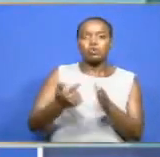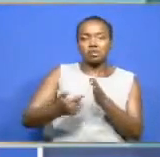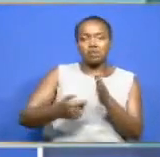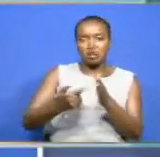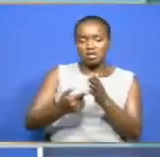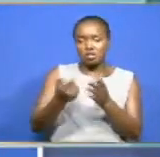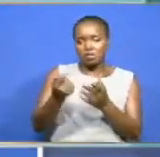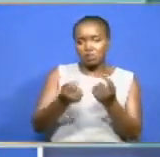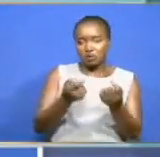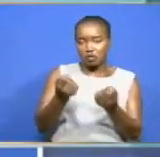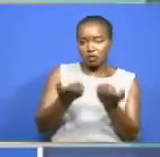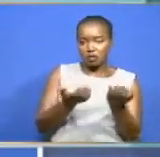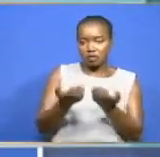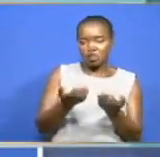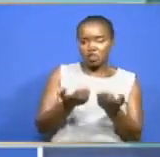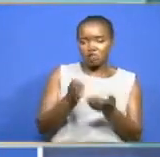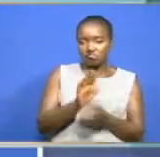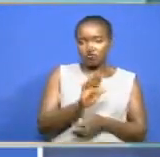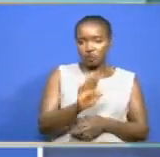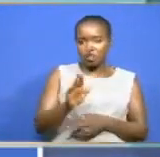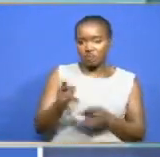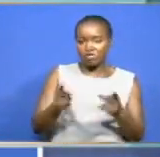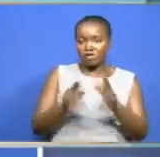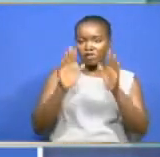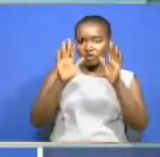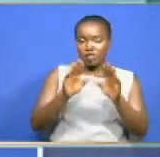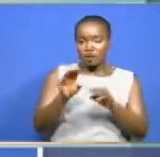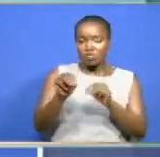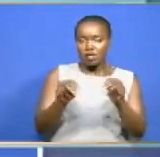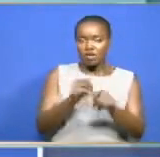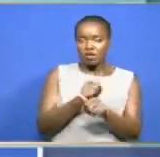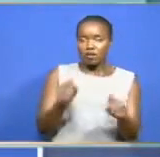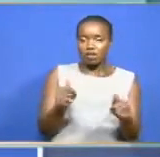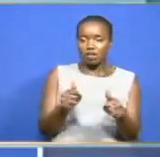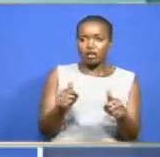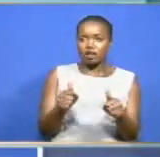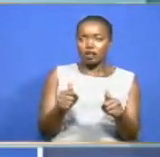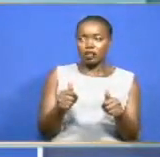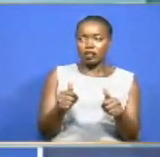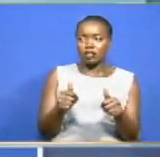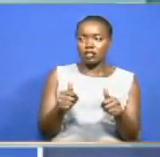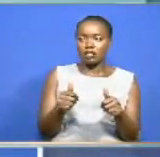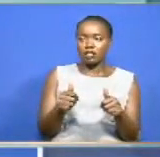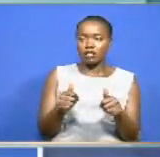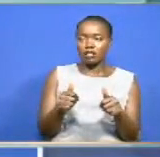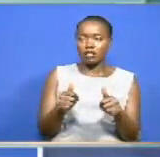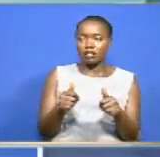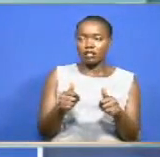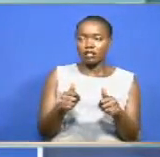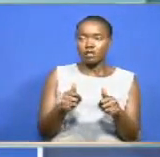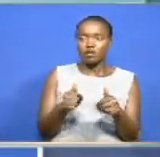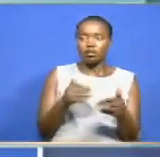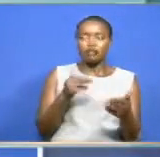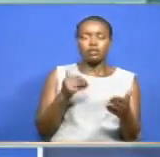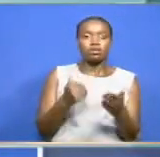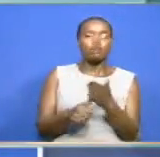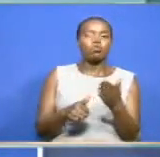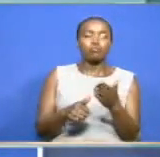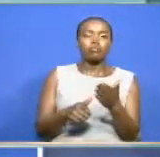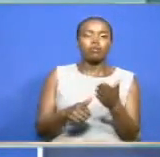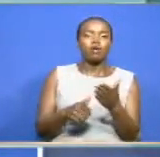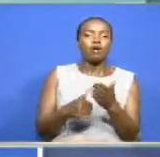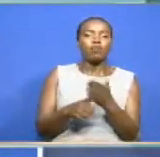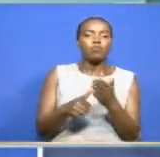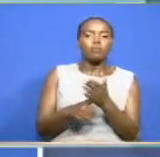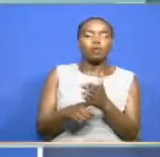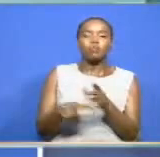small businesses. And so it's very, very important that it's managed well. So we don't run into problems like the pyramid